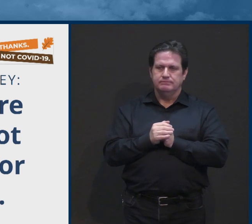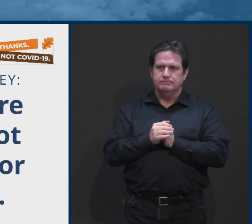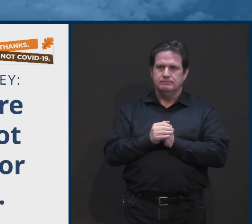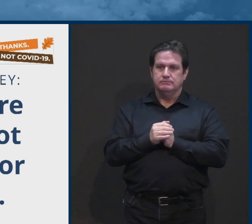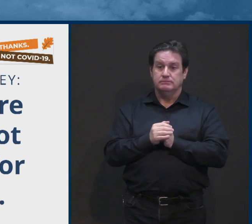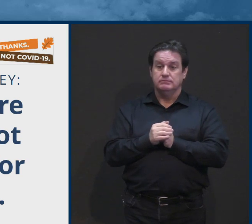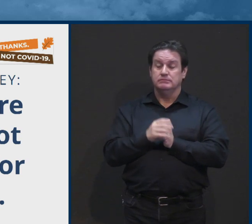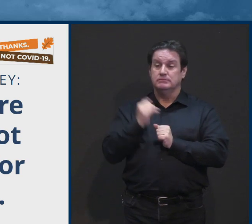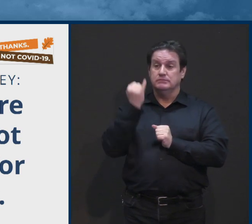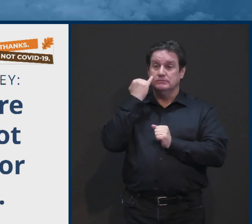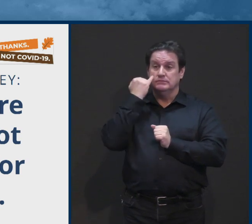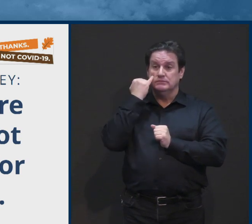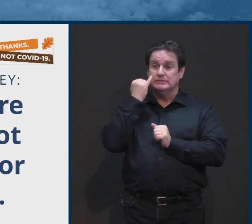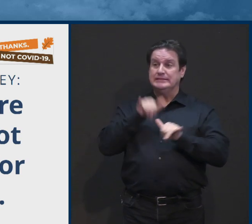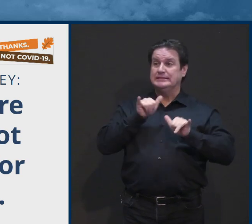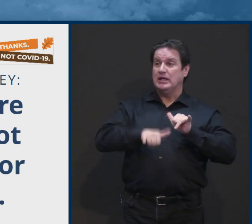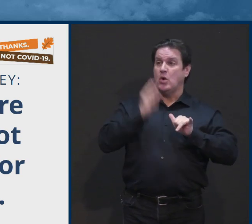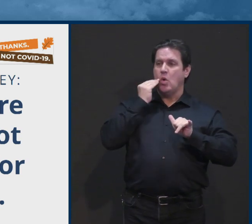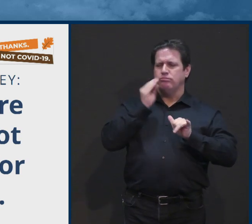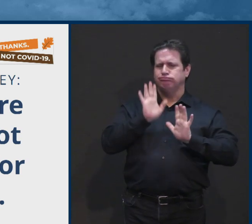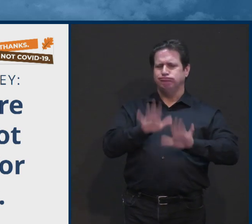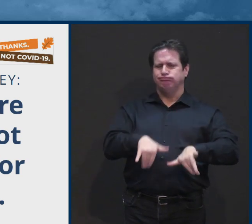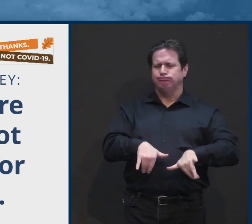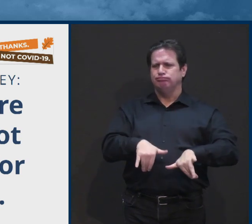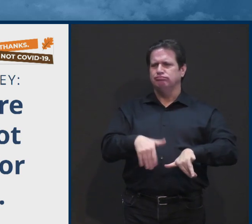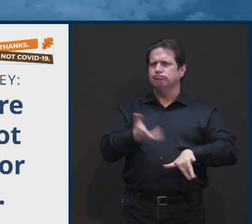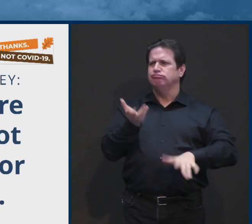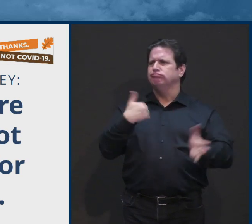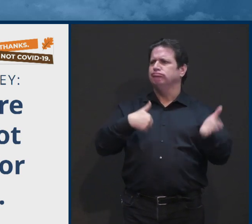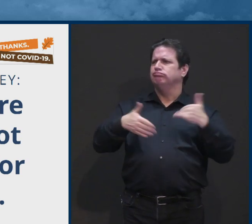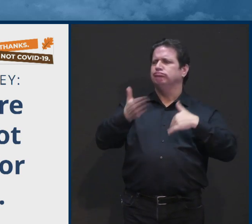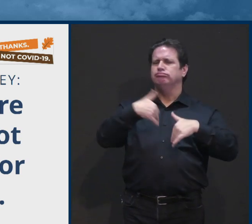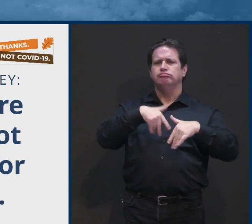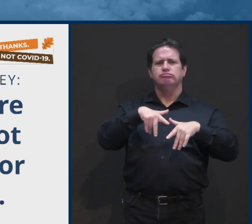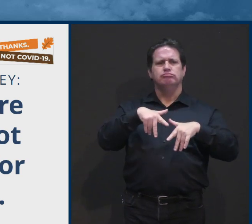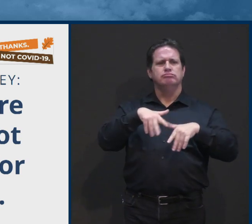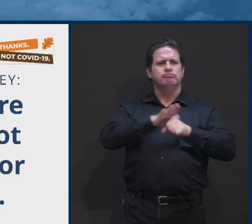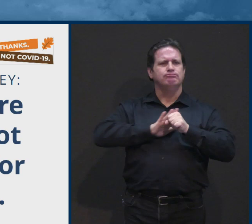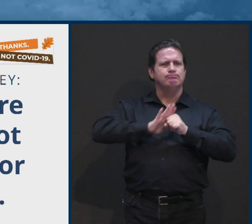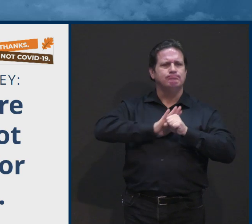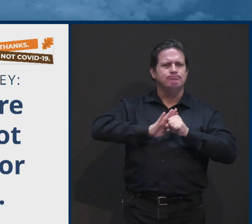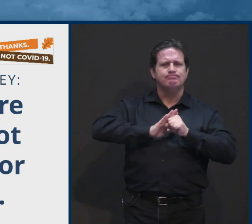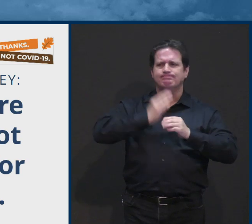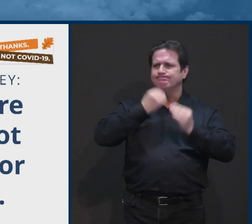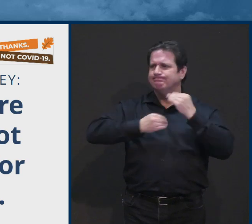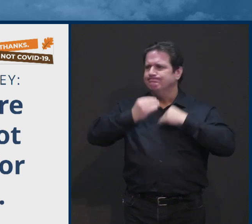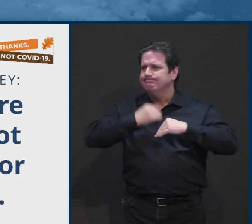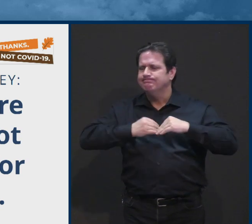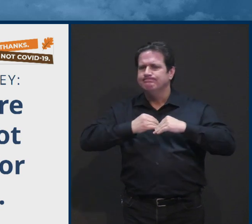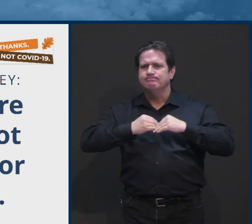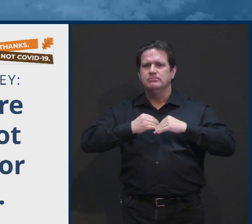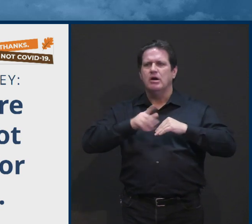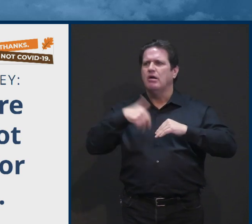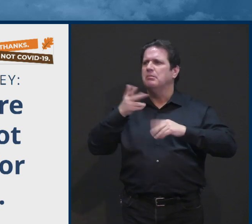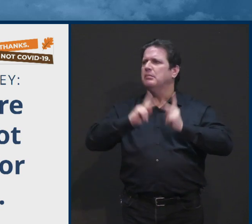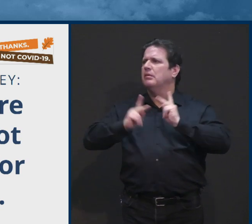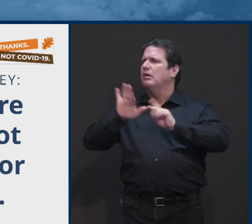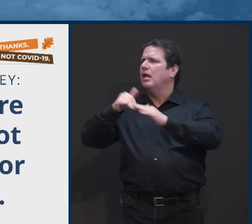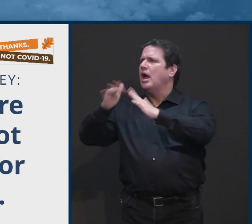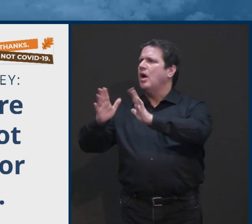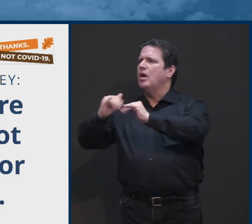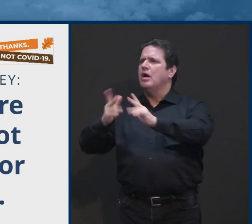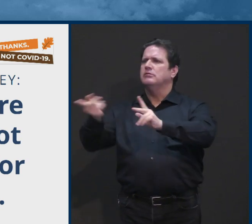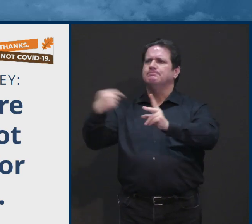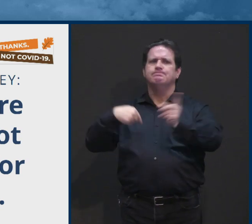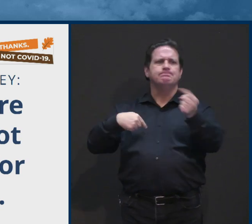good thing if we end up staying home and then going for Thanksgiving a meal or celebration with multiple households,